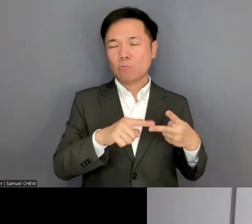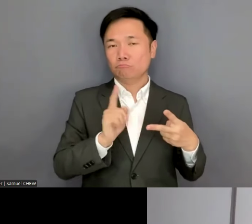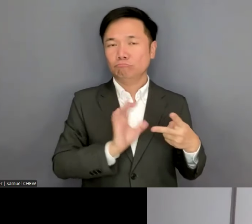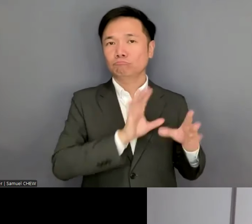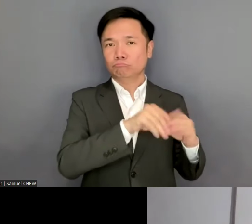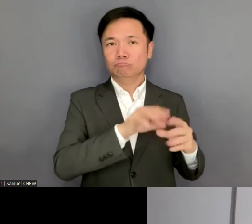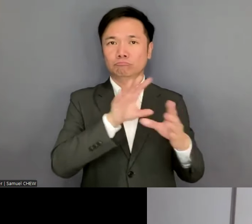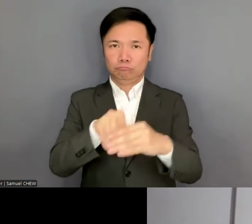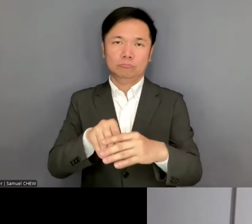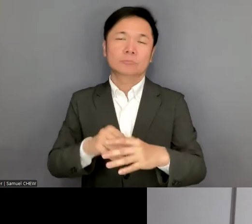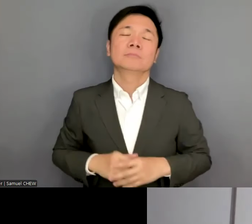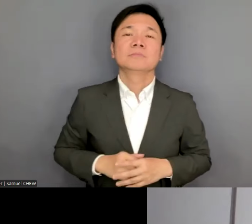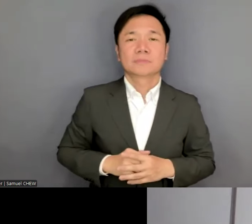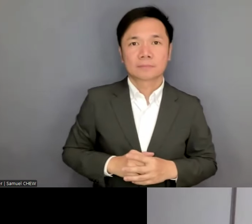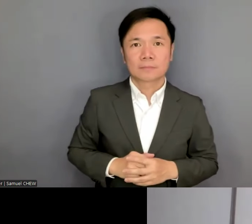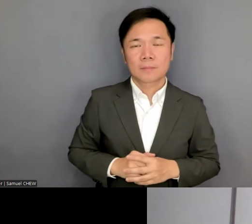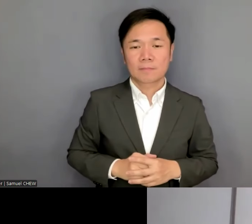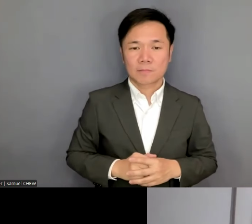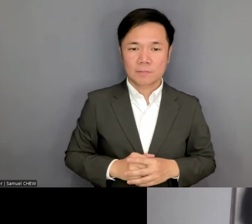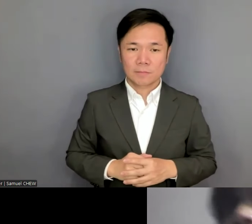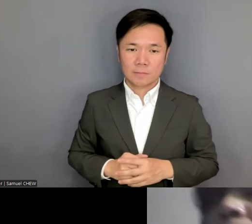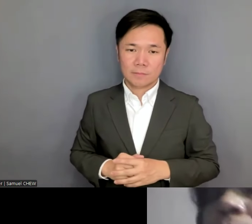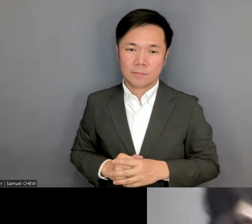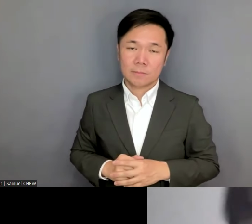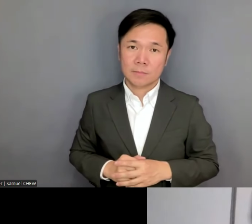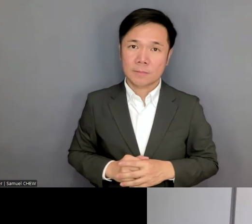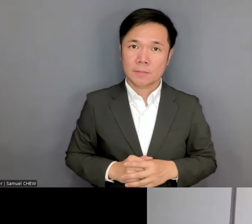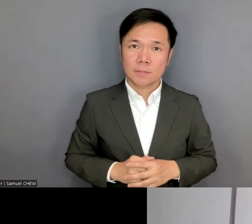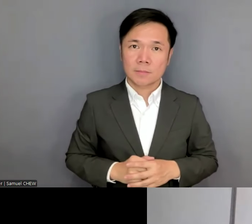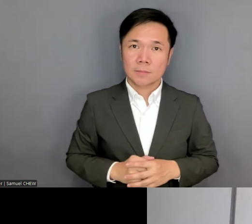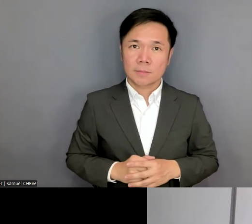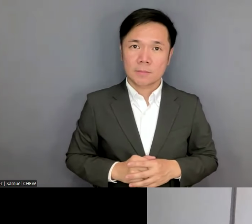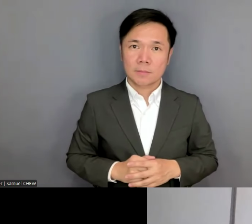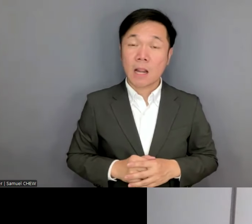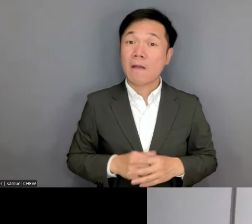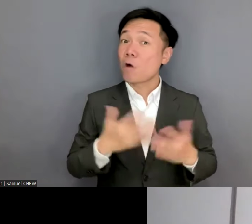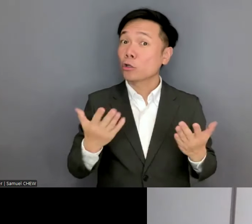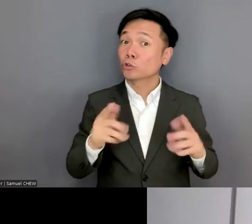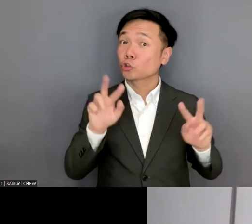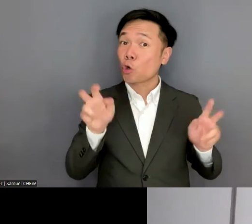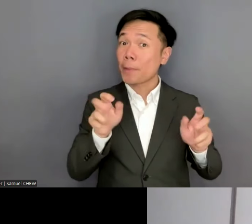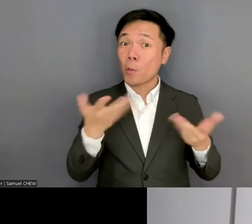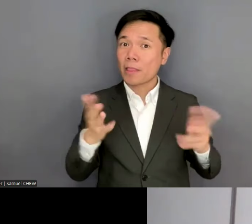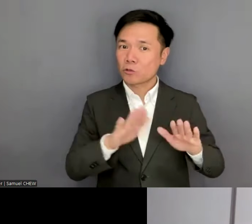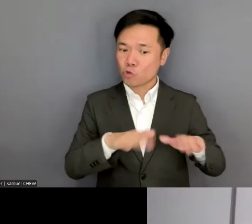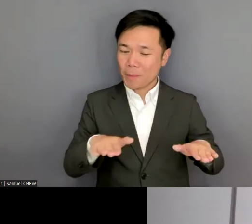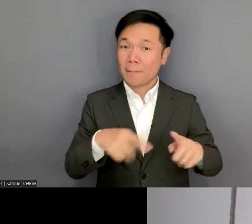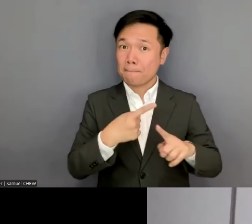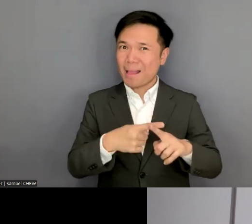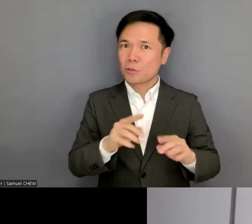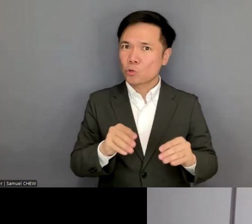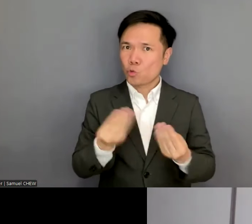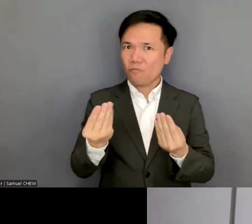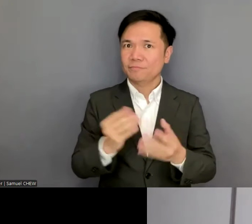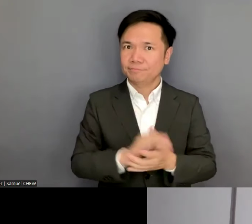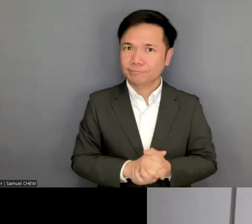specifically in the space of youth and childhood. That is the space that is not